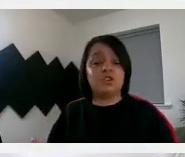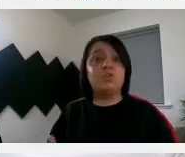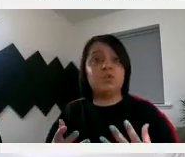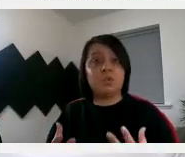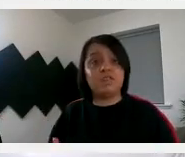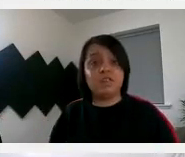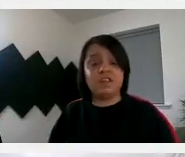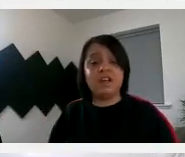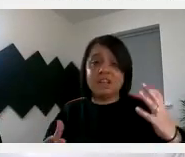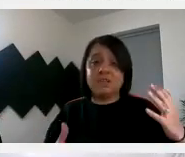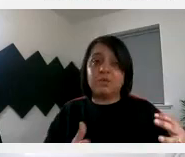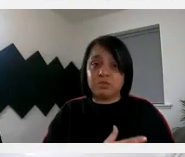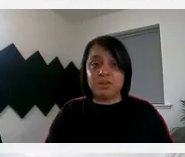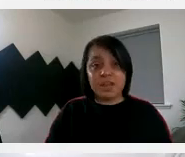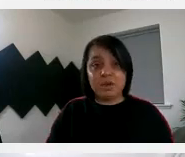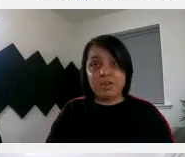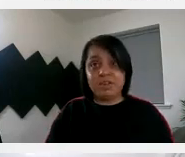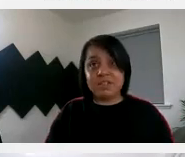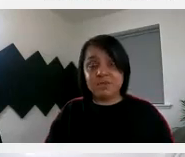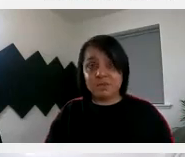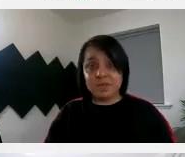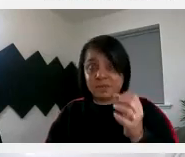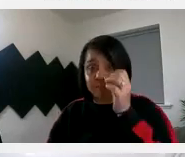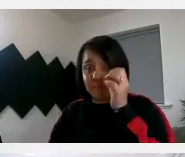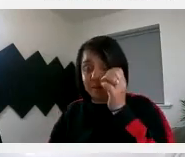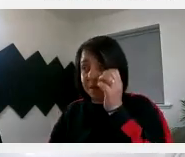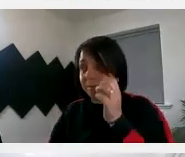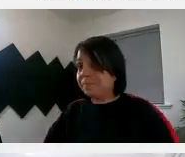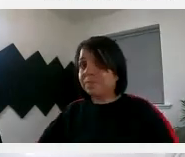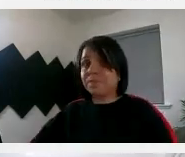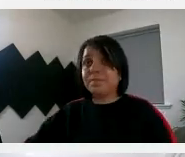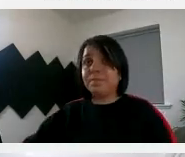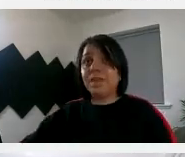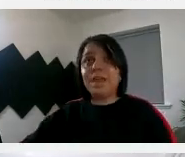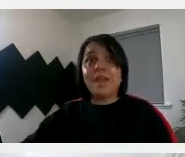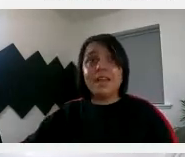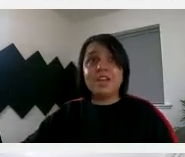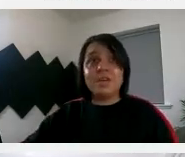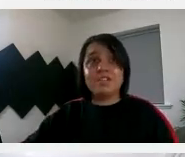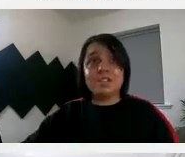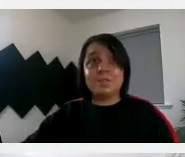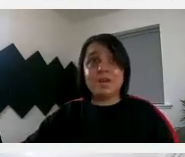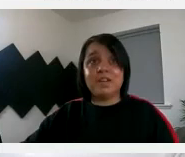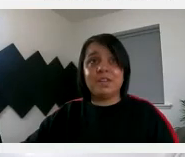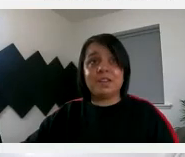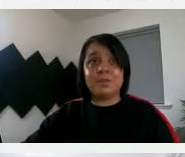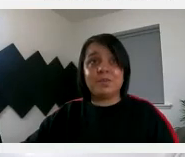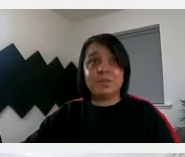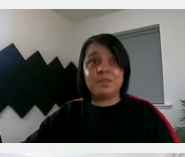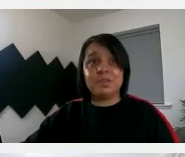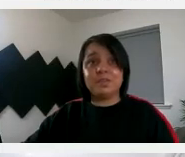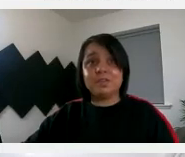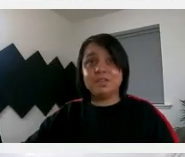actually doing or qualified in as opposed to a care worker visa or something, okay? Any questions about anything at the